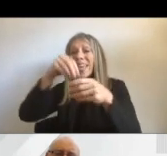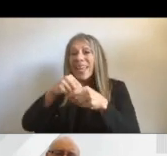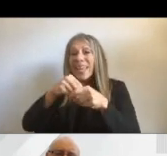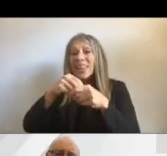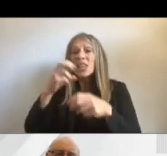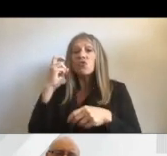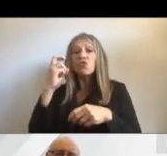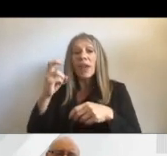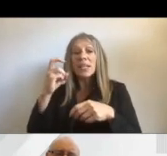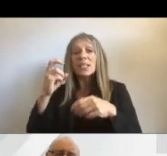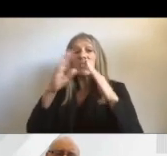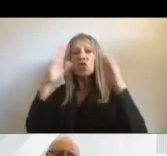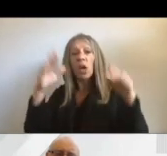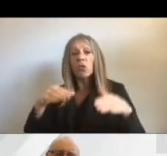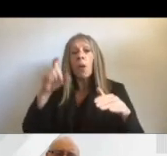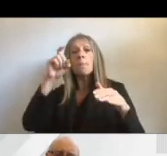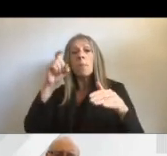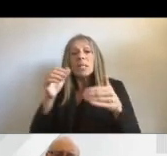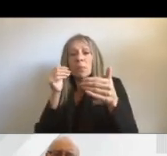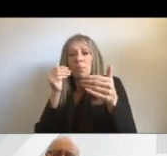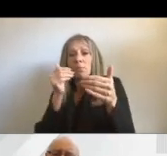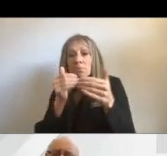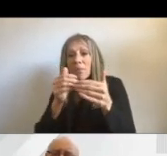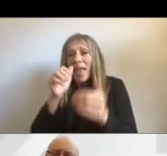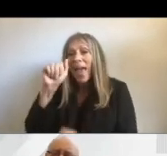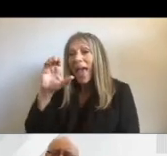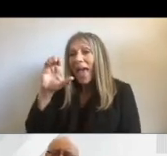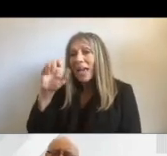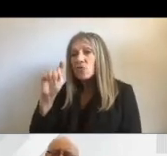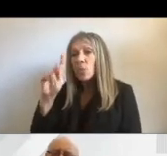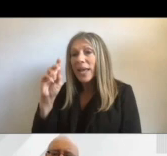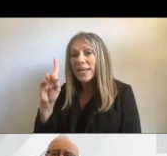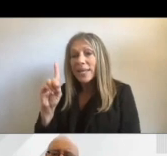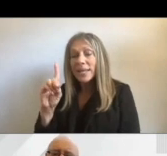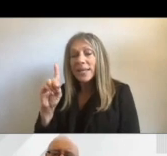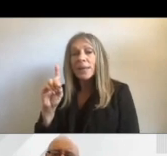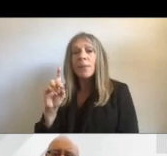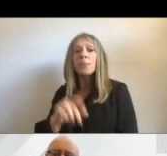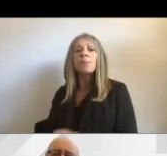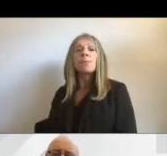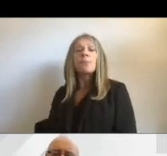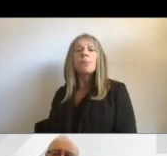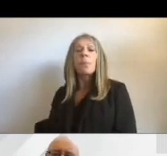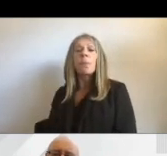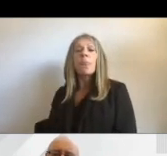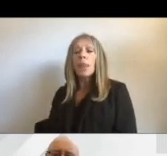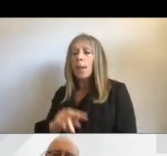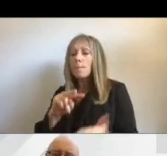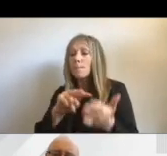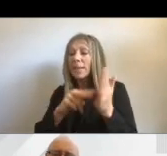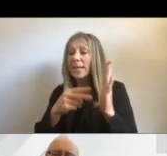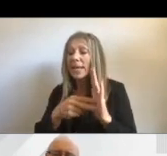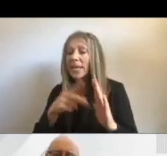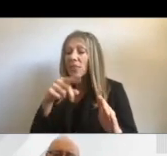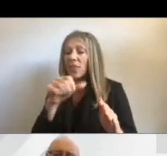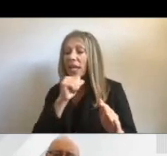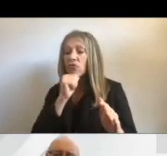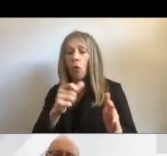phasing that is concurrent with the vehicle phasing must be patterned after the model of stating